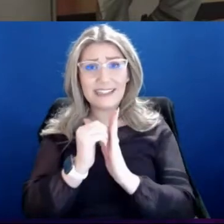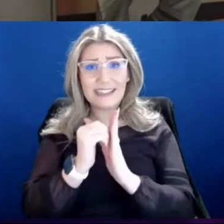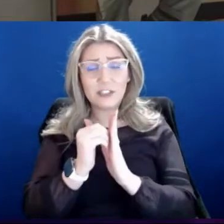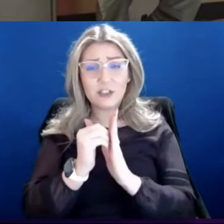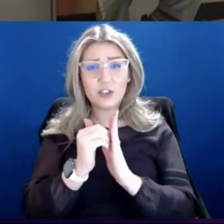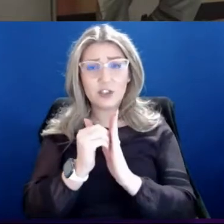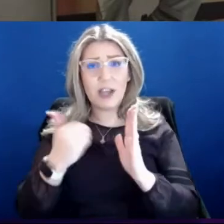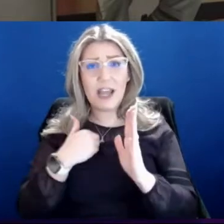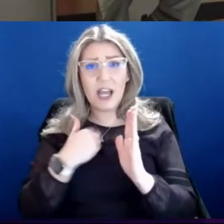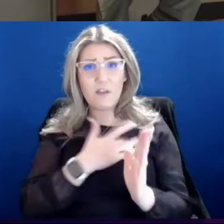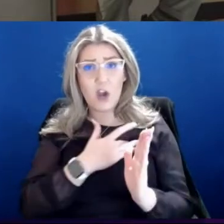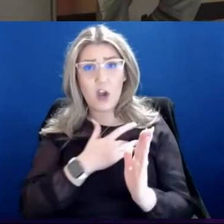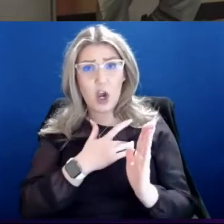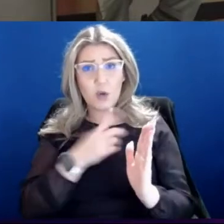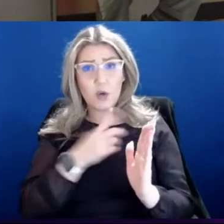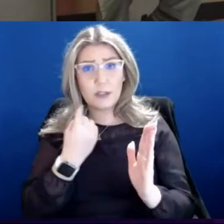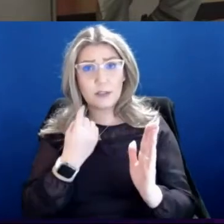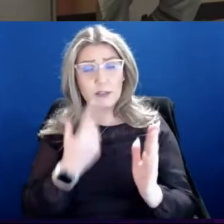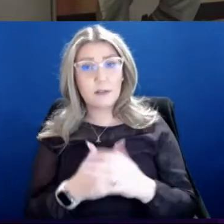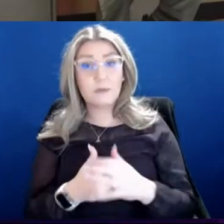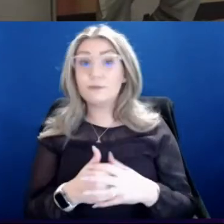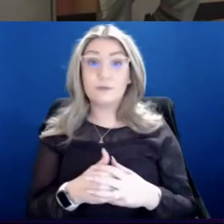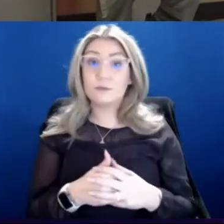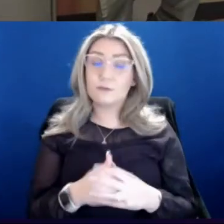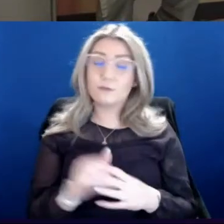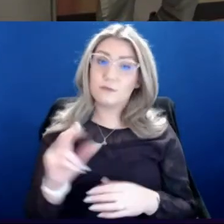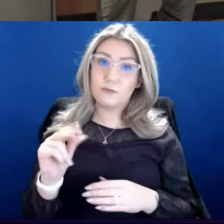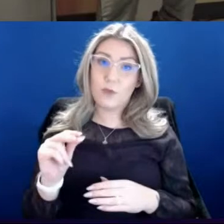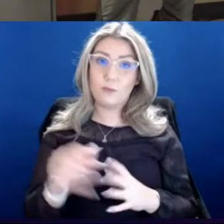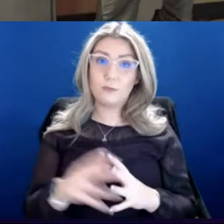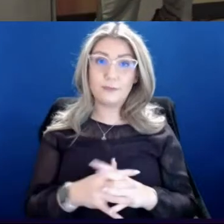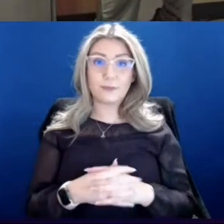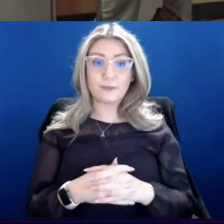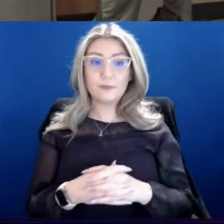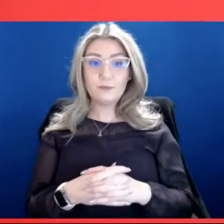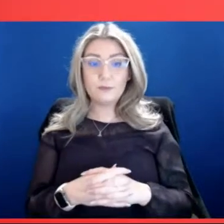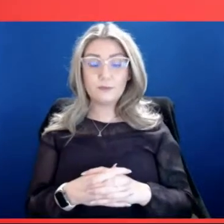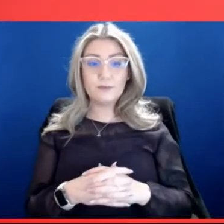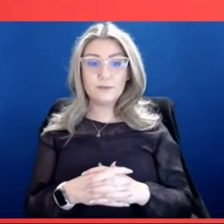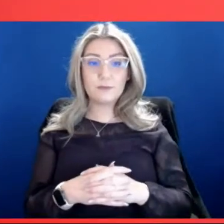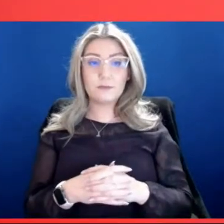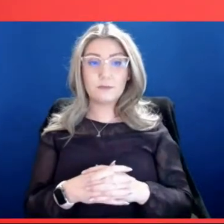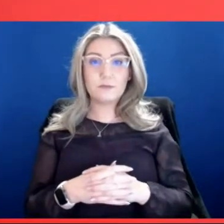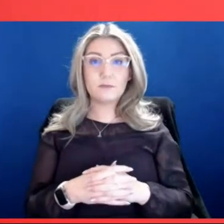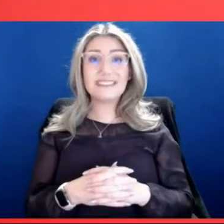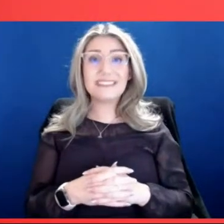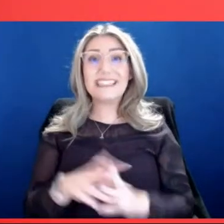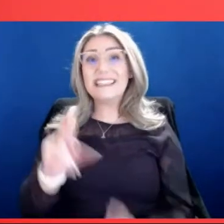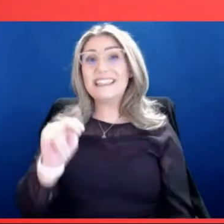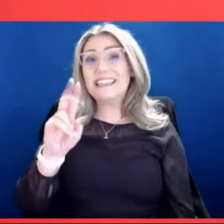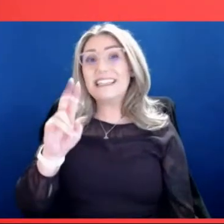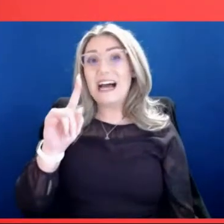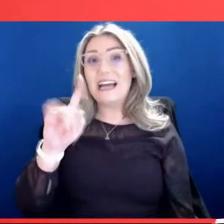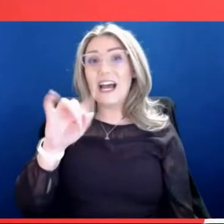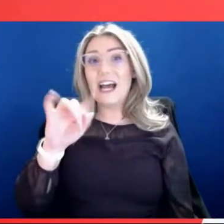risk? No, they're not. And non-Hodgkin lymphoma is in the top 10 frequency, but that covers a lot